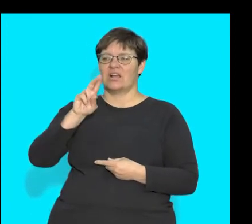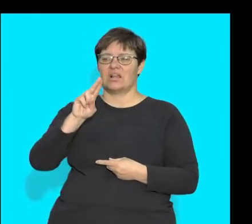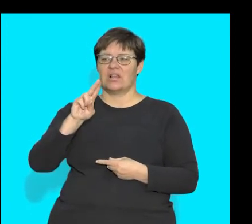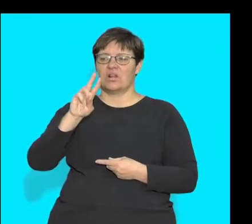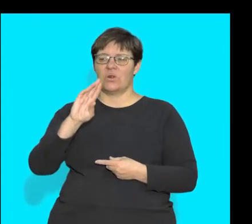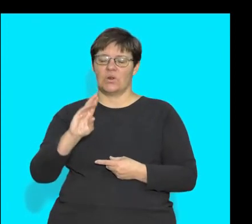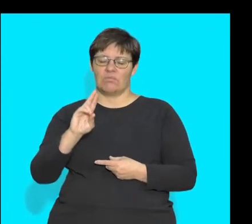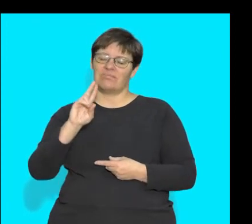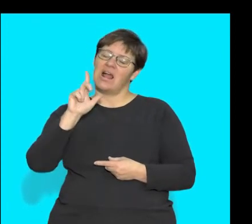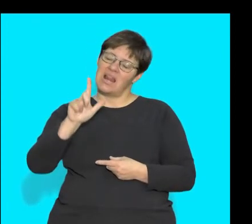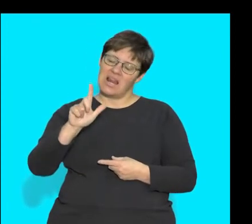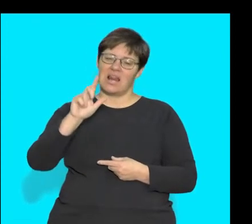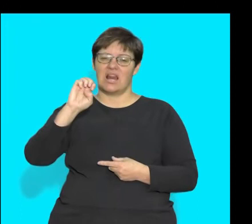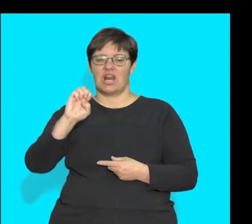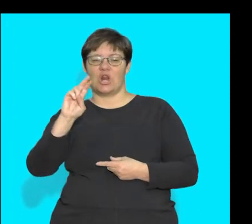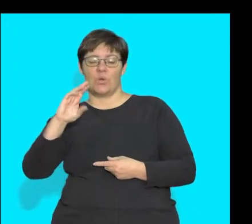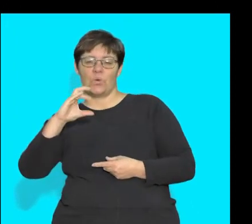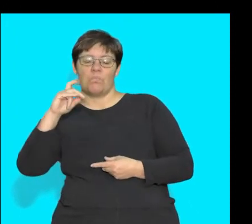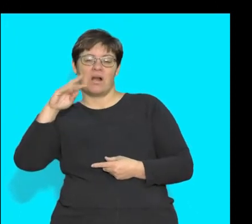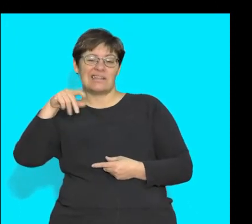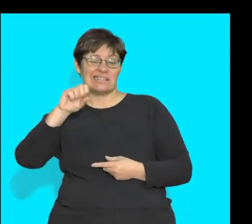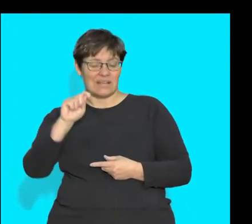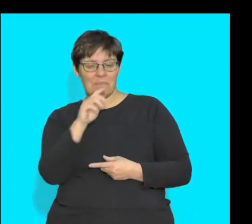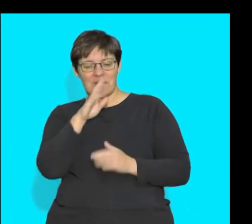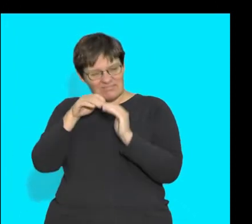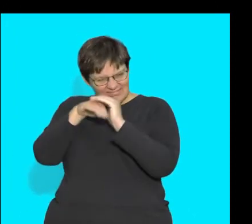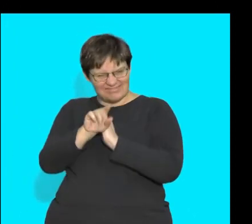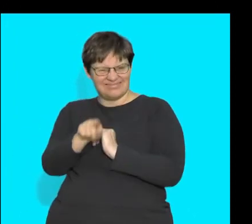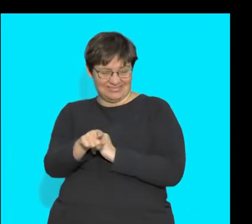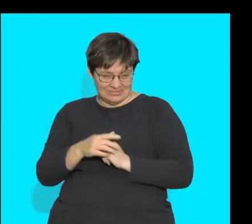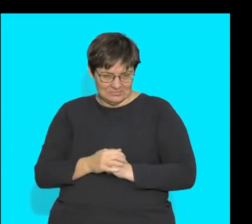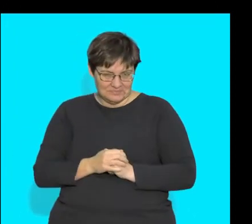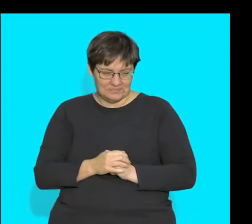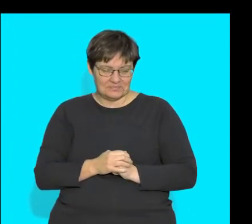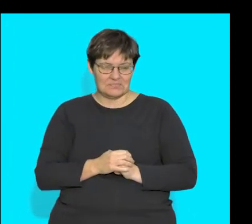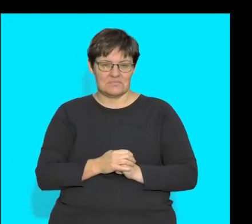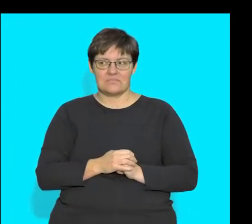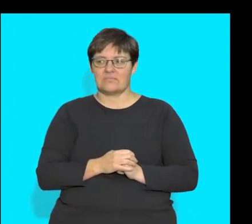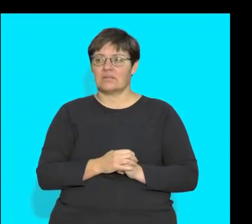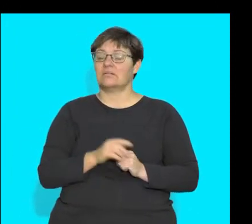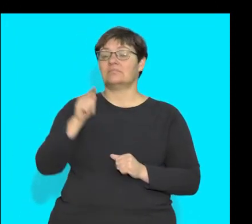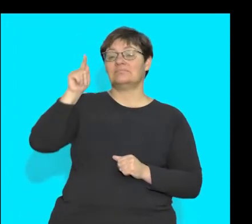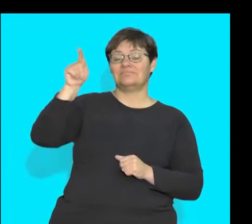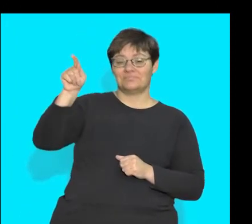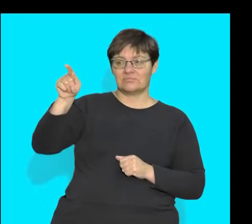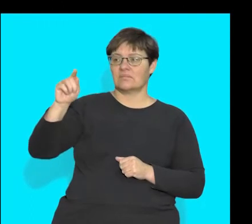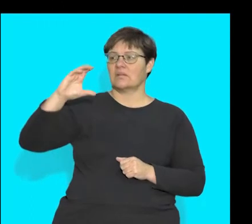They're your potatoes. They are your storage of, right, those starches. This is